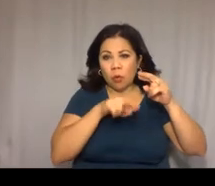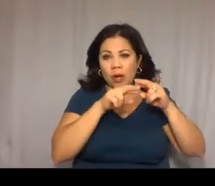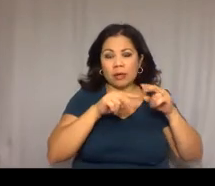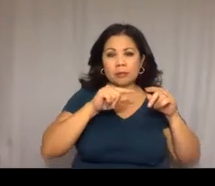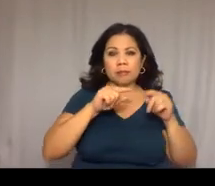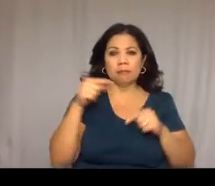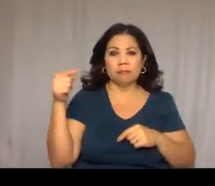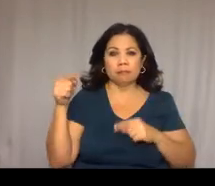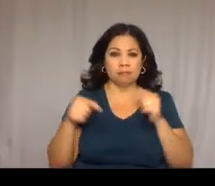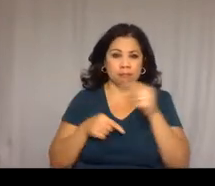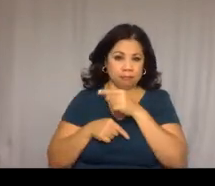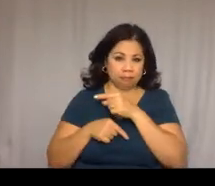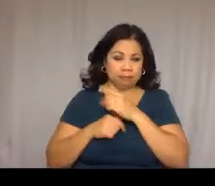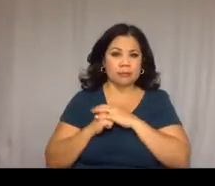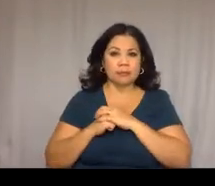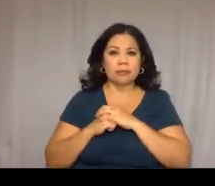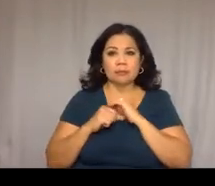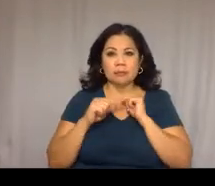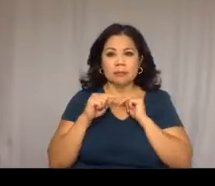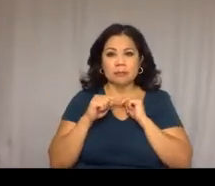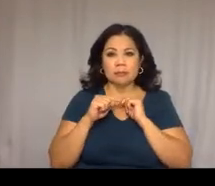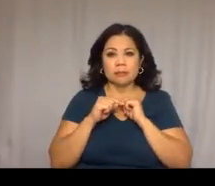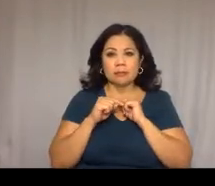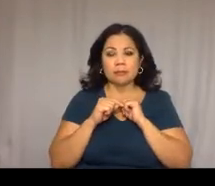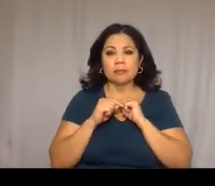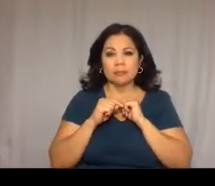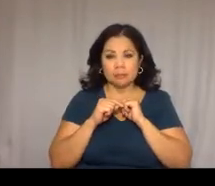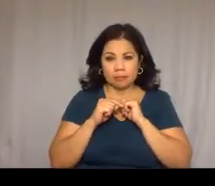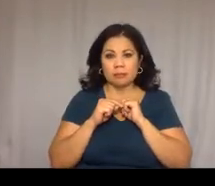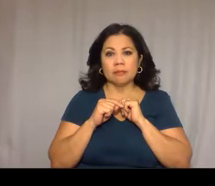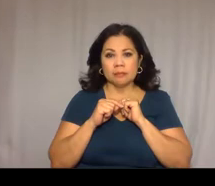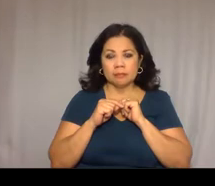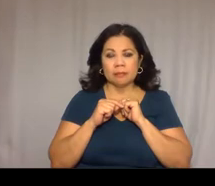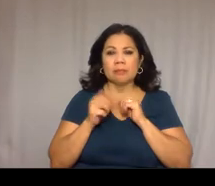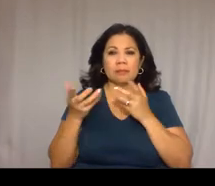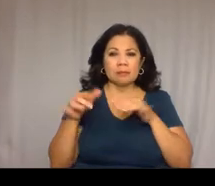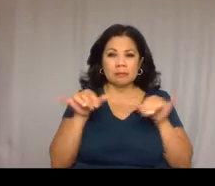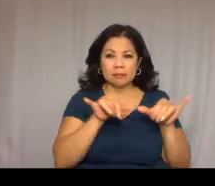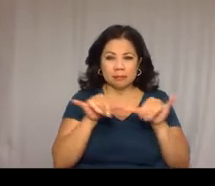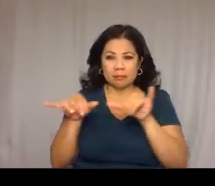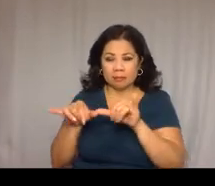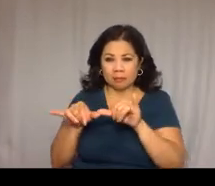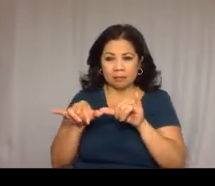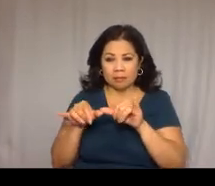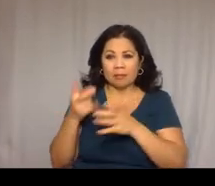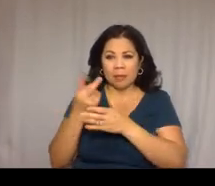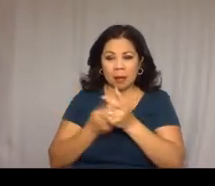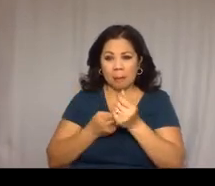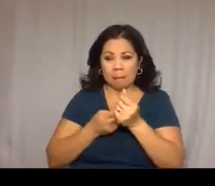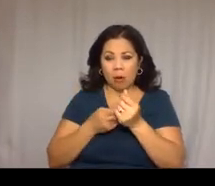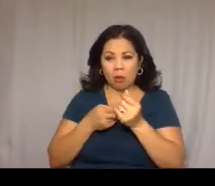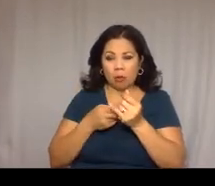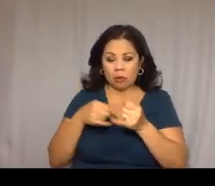over, cross the middle line, and more or less the same distance from the other one. Go ahead and make a curve